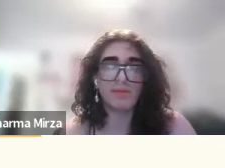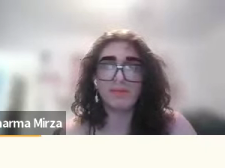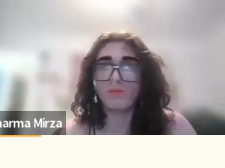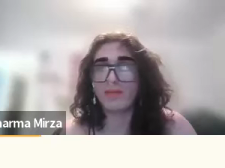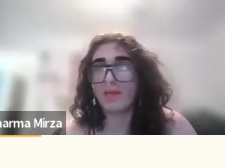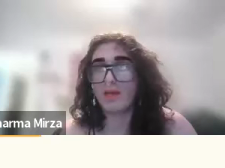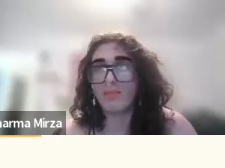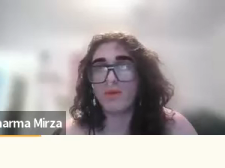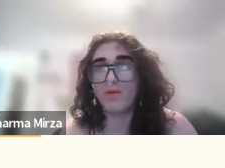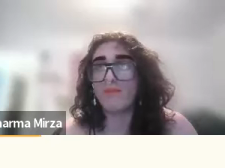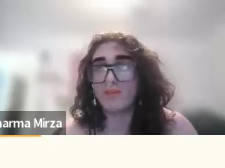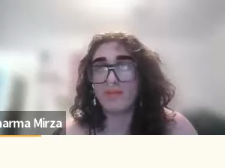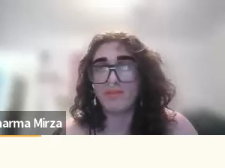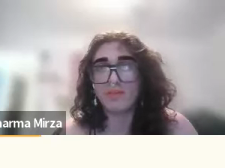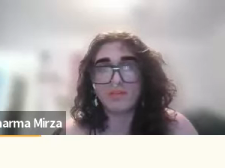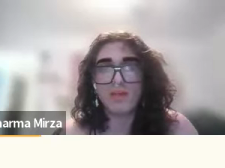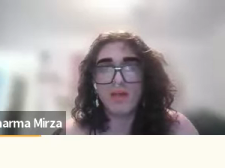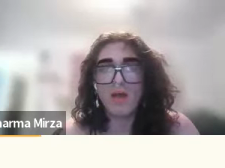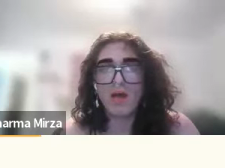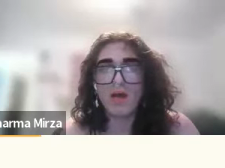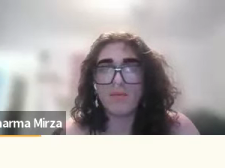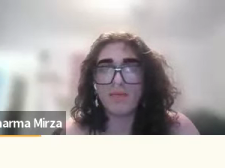injection equipment when or if they use IV